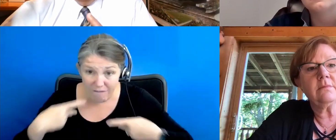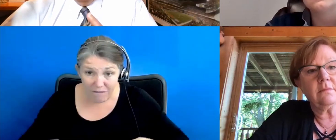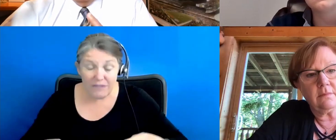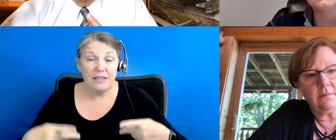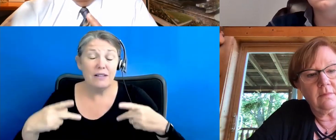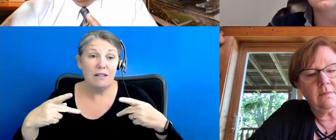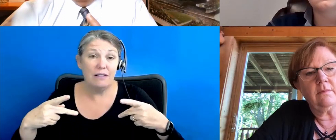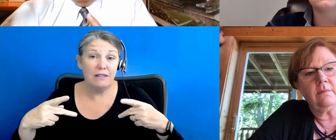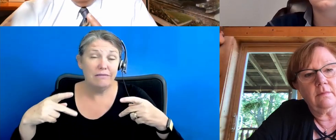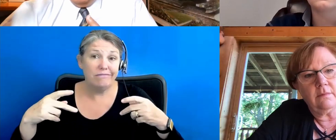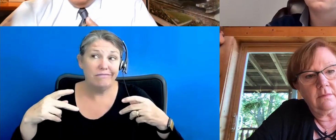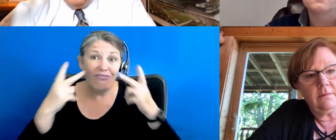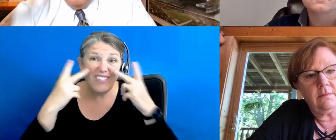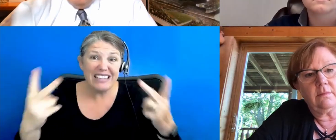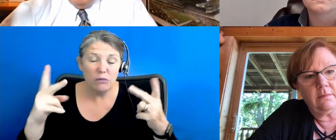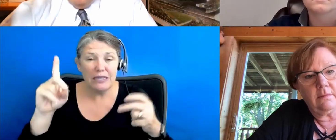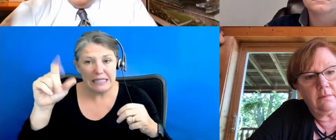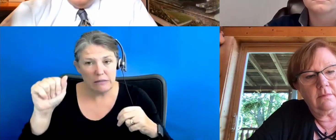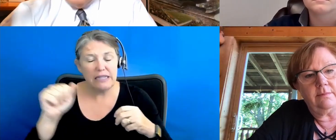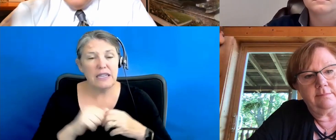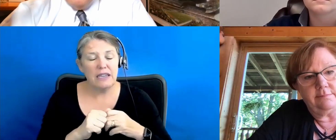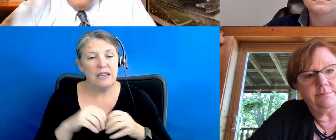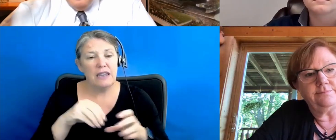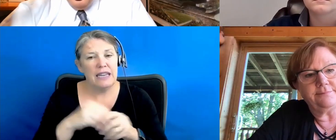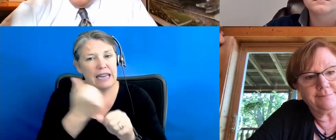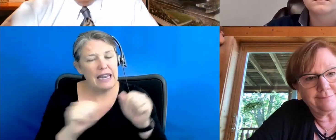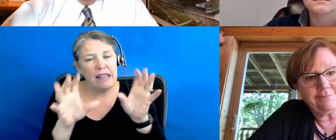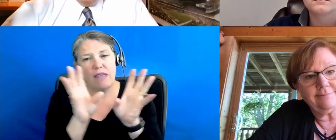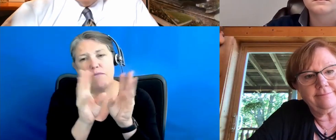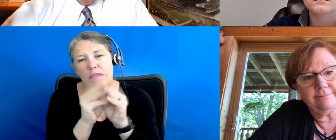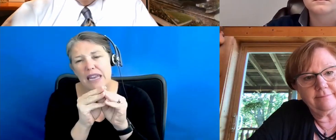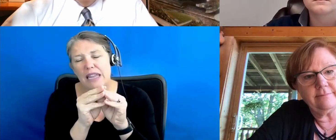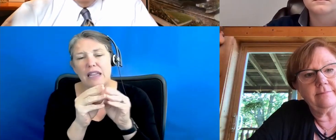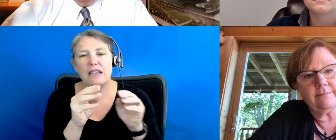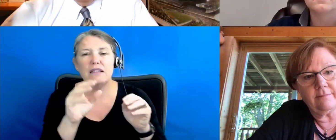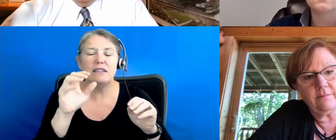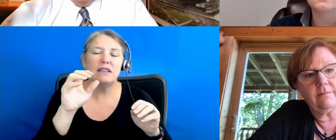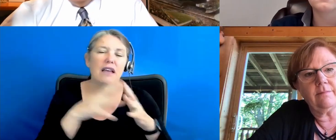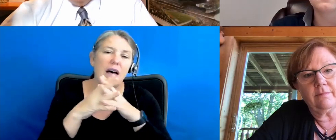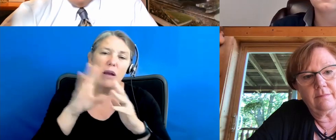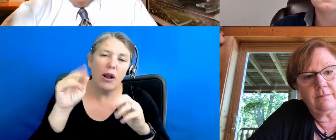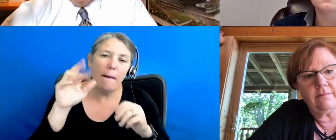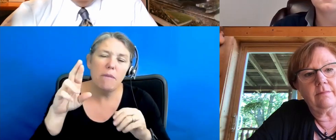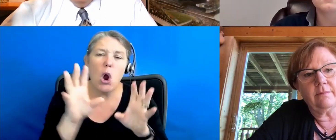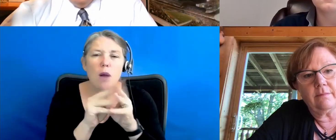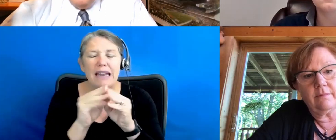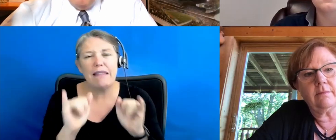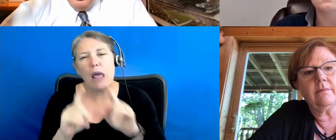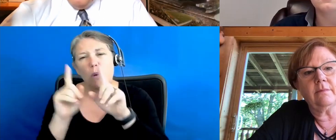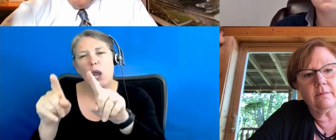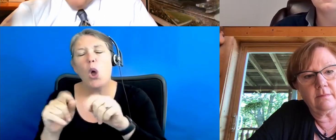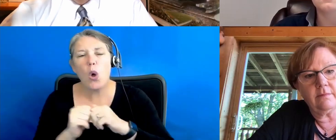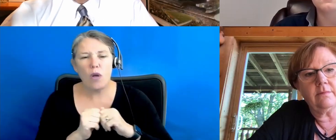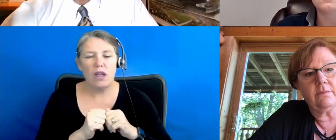disability in any of the meetings, any of the American Bar Association meetings that I would attend, where you would